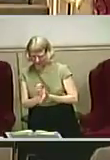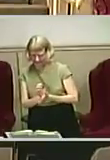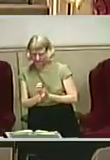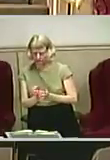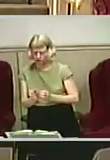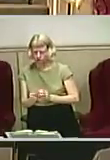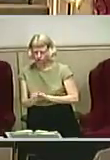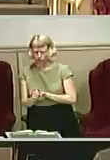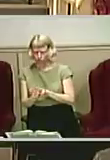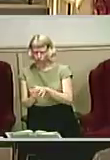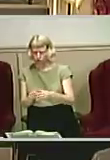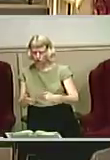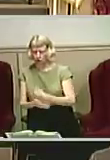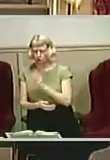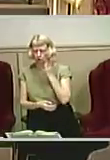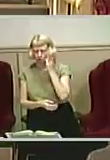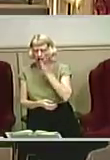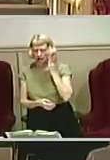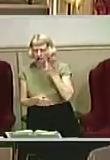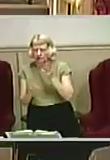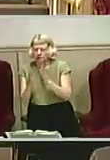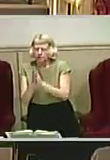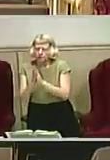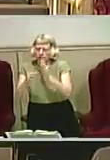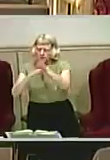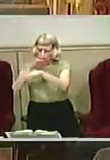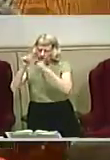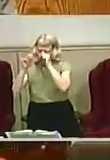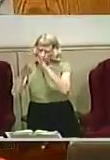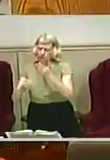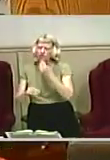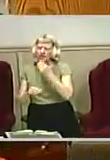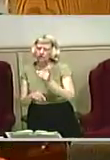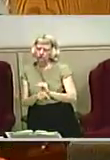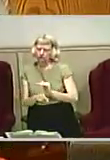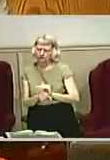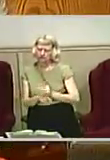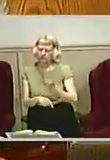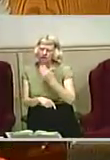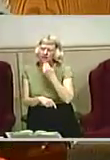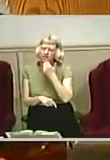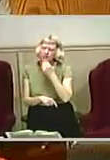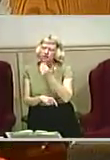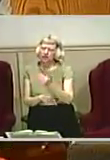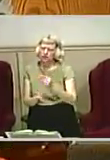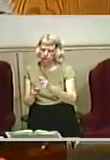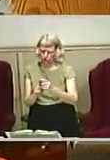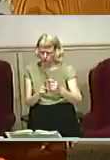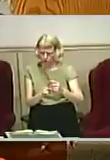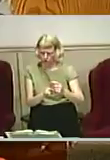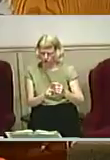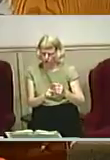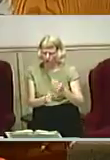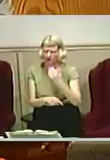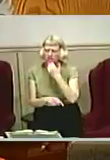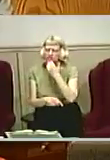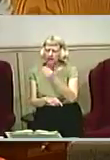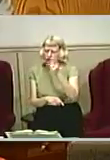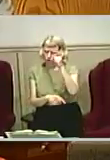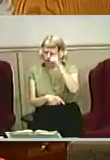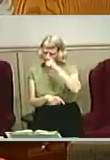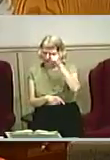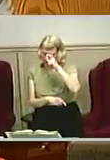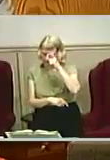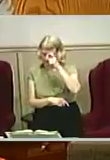burst out with new wine." Let's pray. Dear Heavenly Father, we do thank you for this evening. Lord, we thank you for your word. Lord, we thank you for your